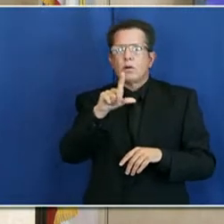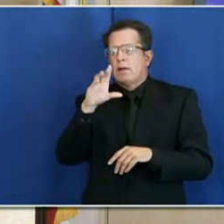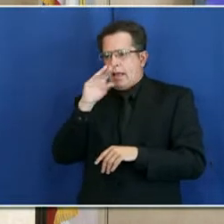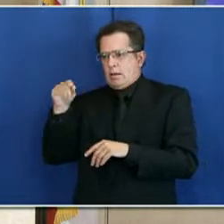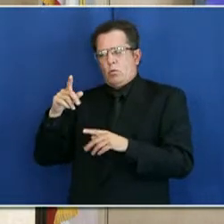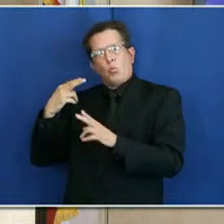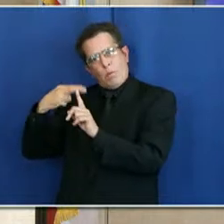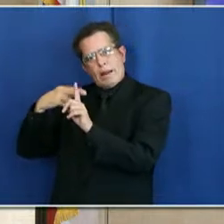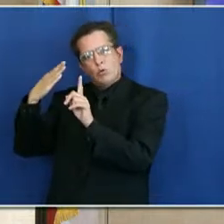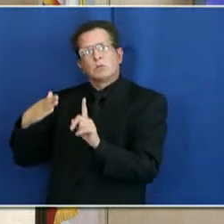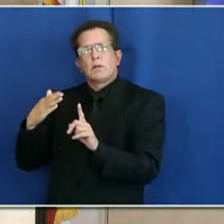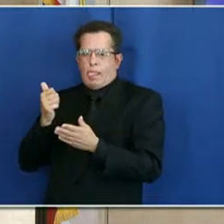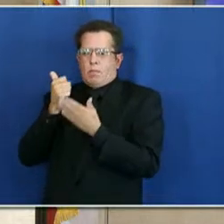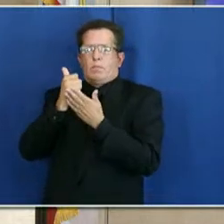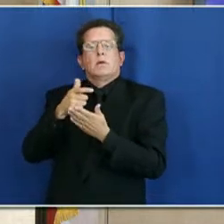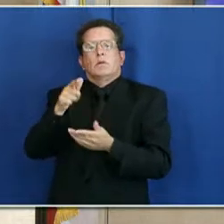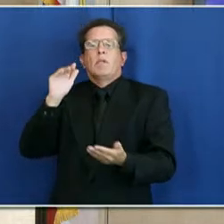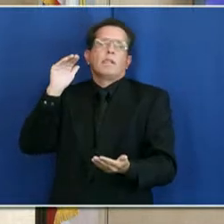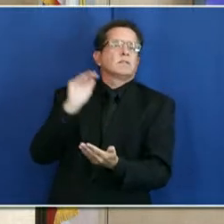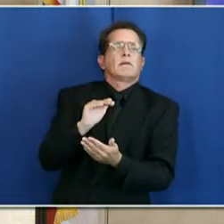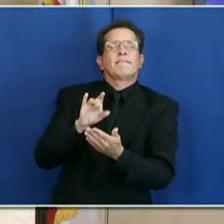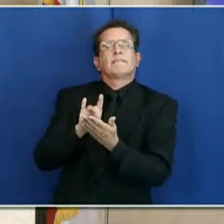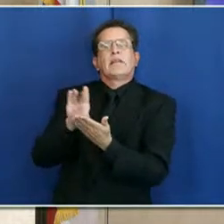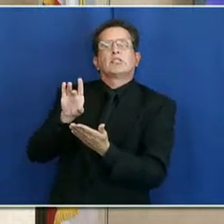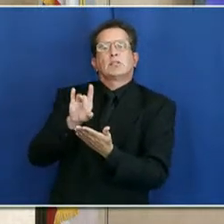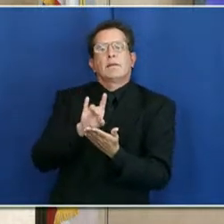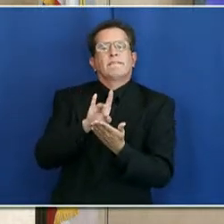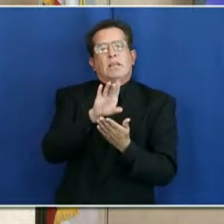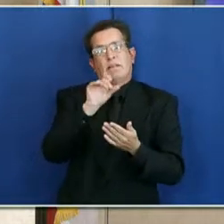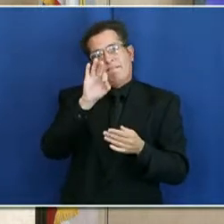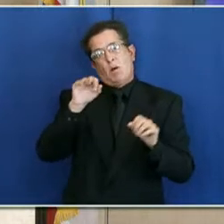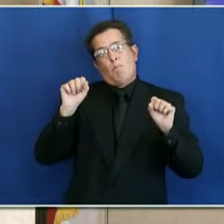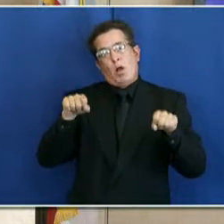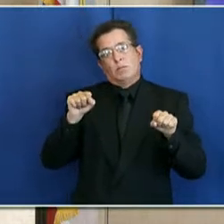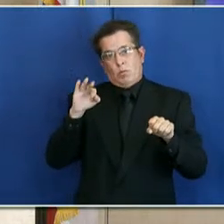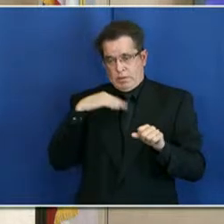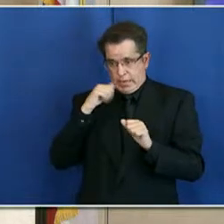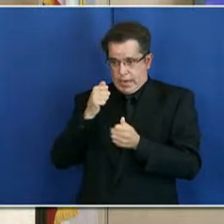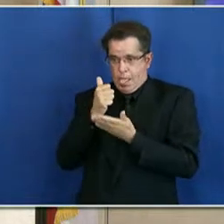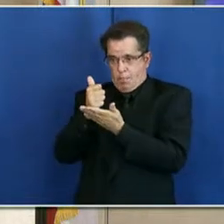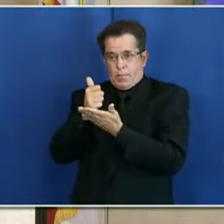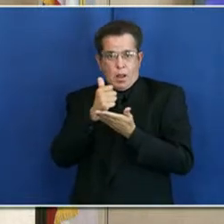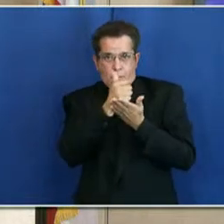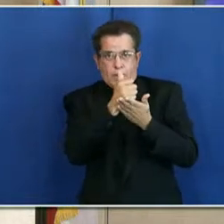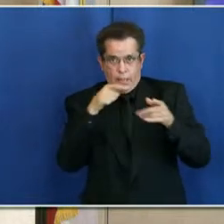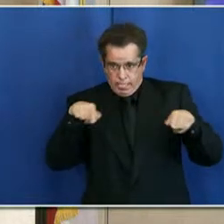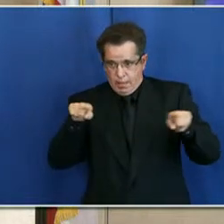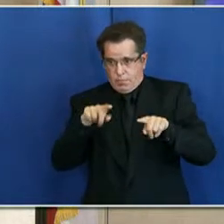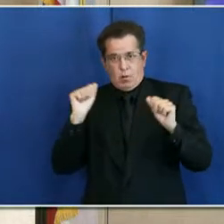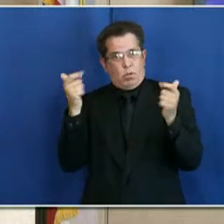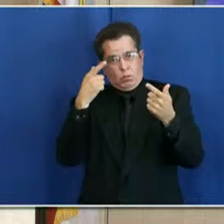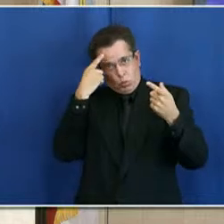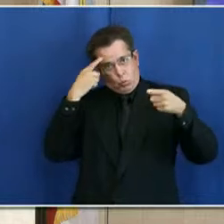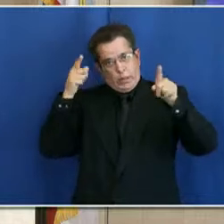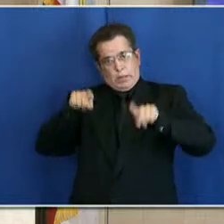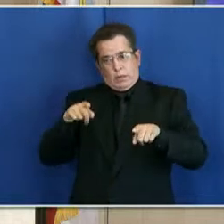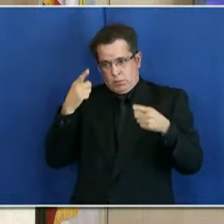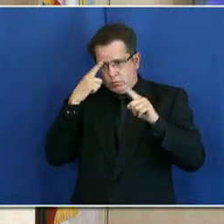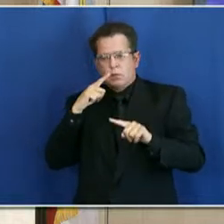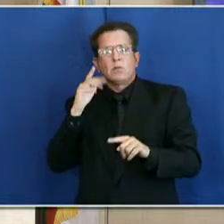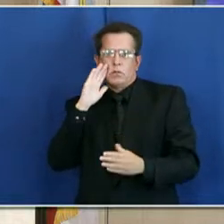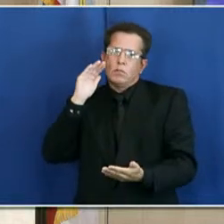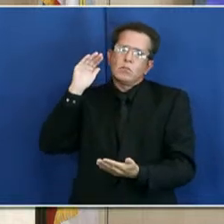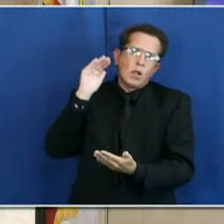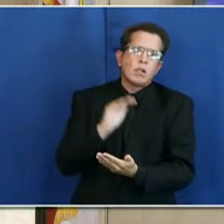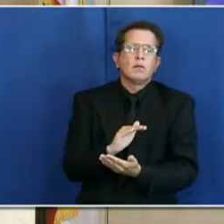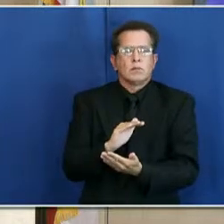prevent evictions when possible. If we can work with tenants and renters to reach common ground and avoid costly